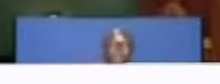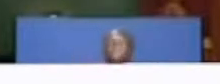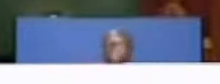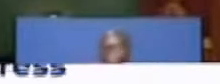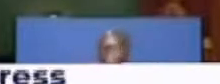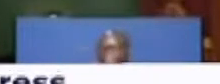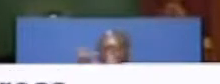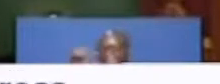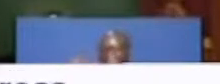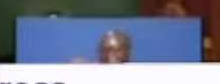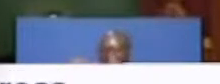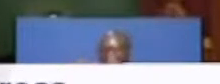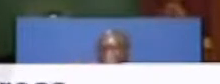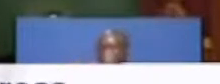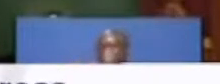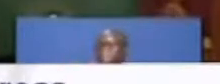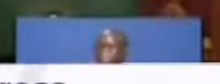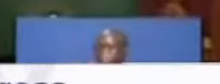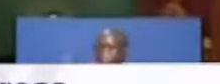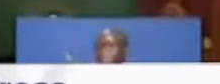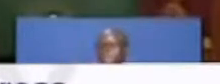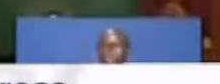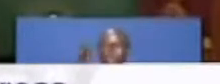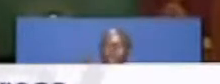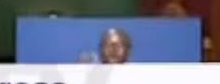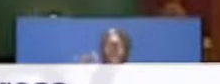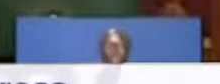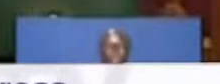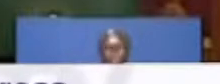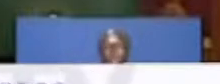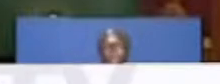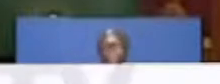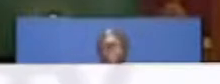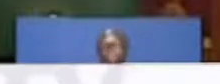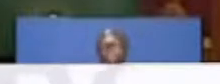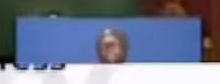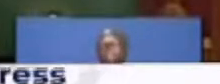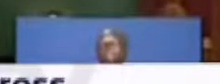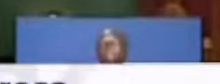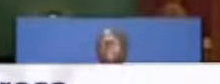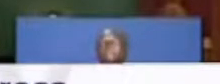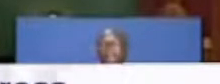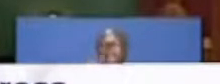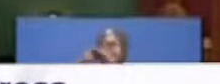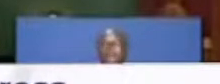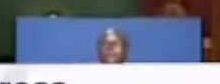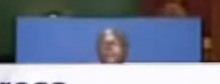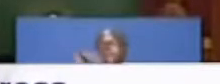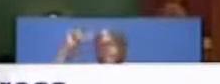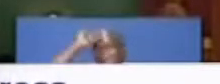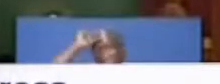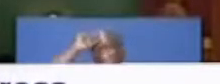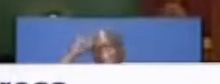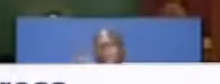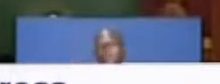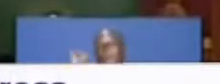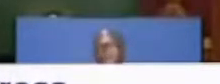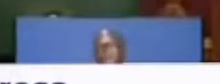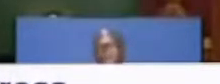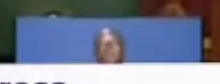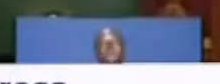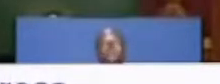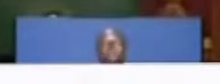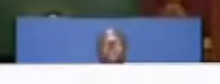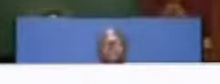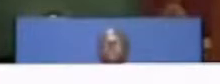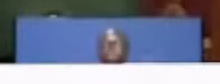this to pass on to future generations in as a good state as we can, unbroken as it was